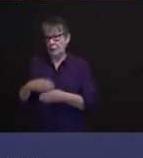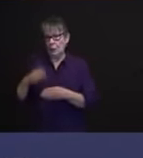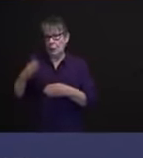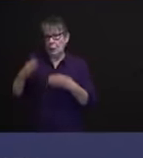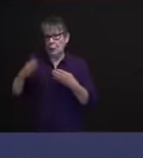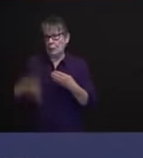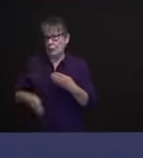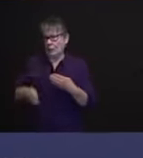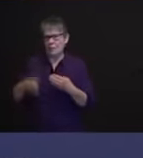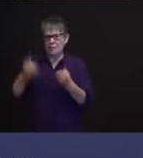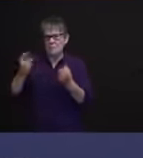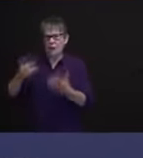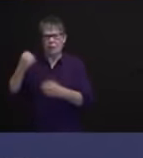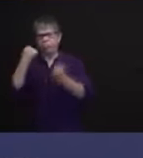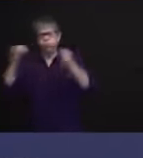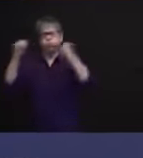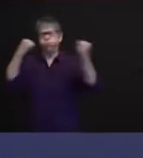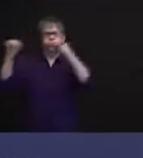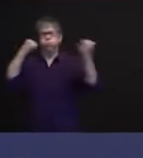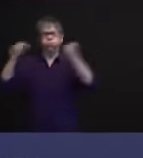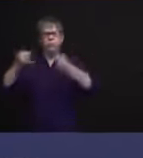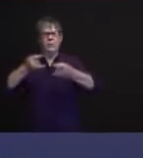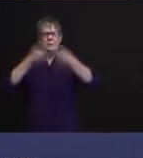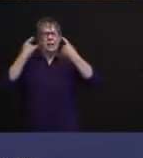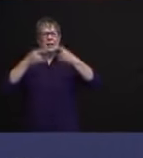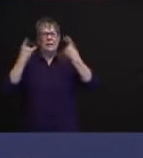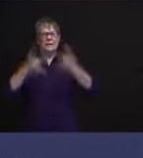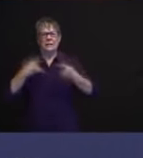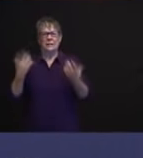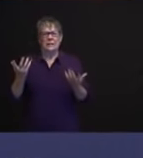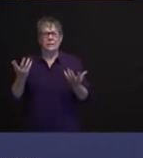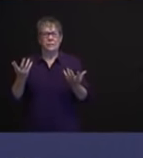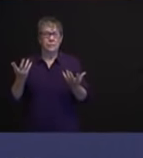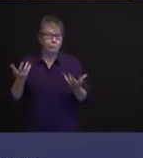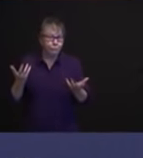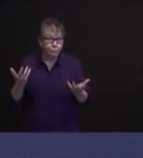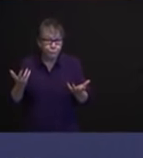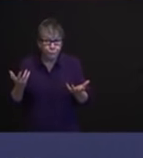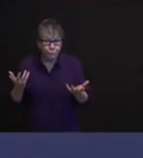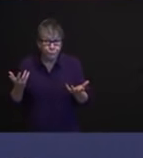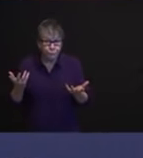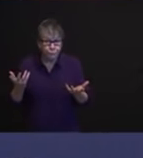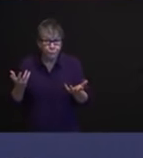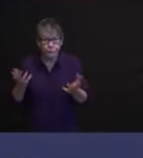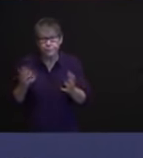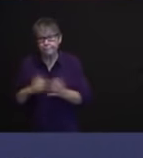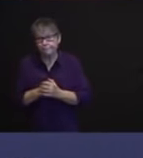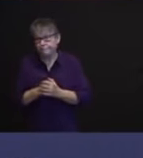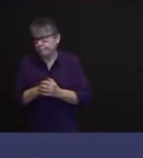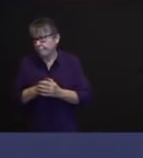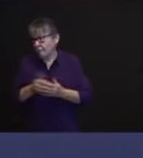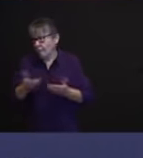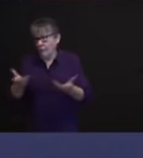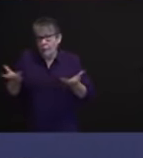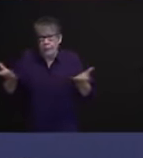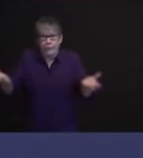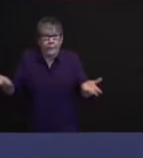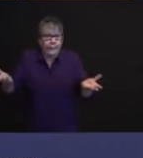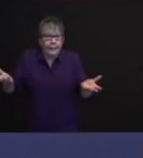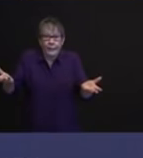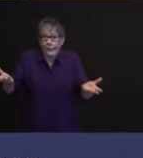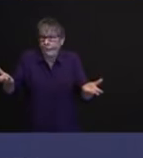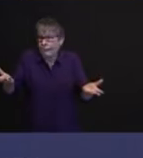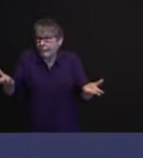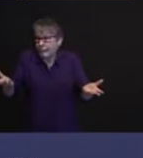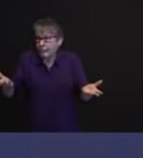of that wing of our state just throwing up their arms, but that's not. If you look at any public polling